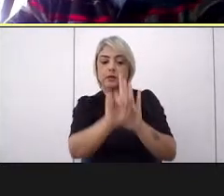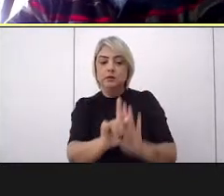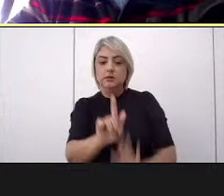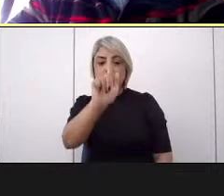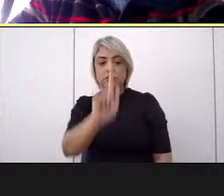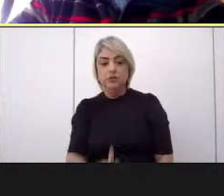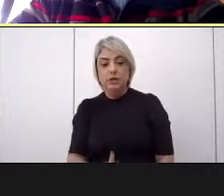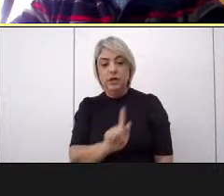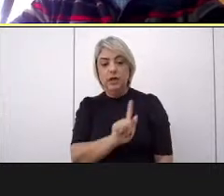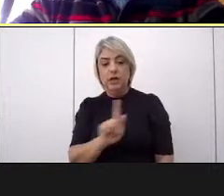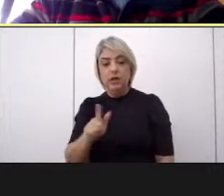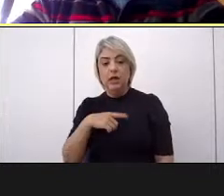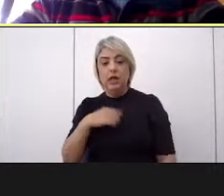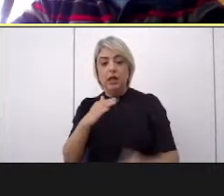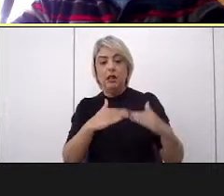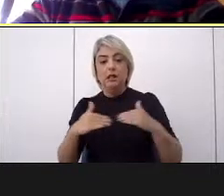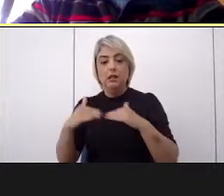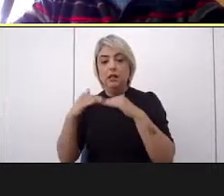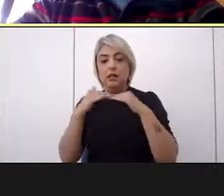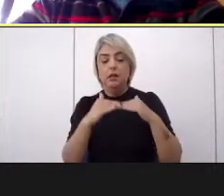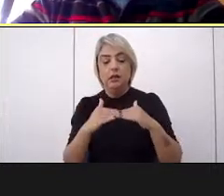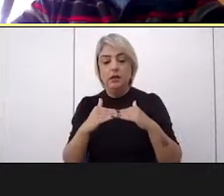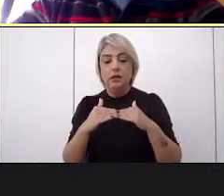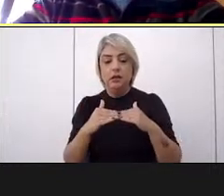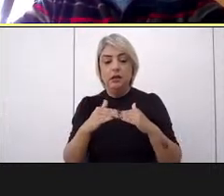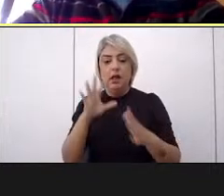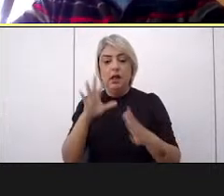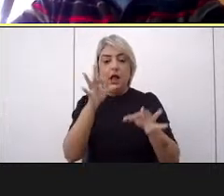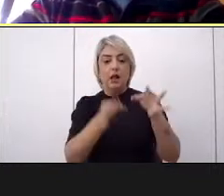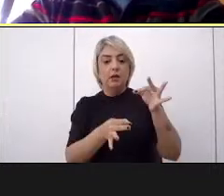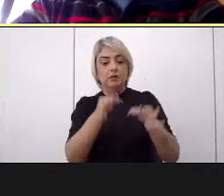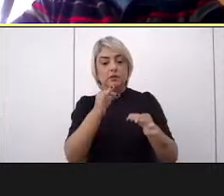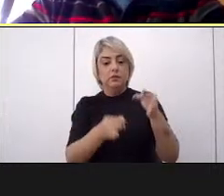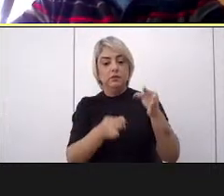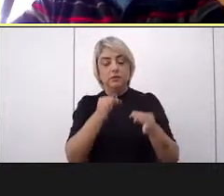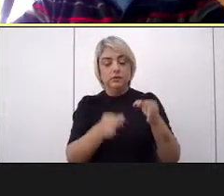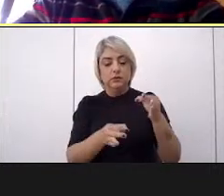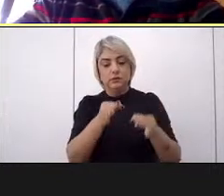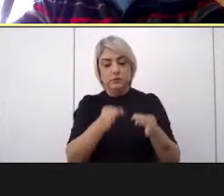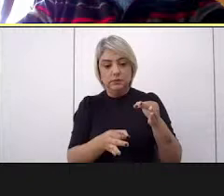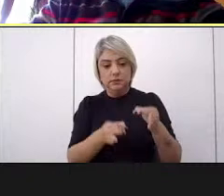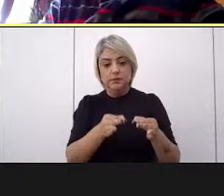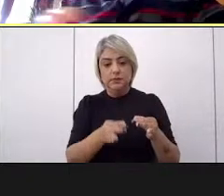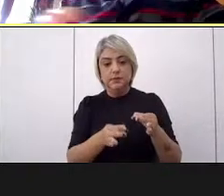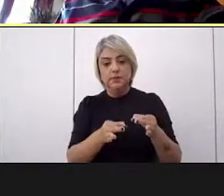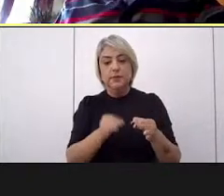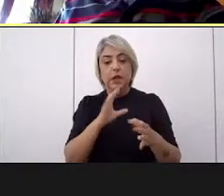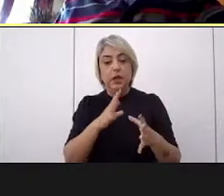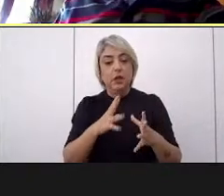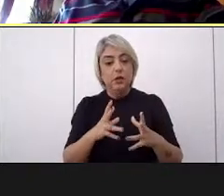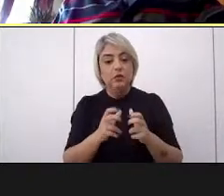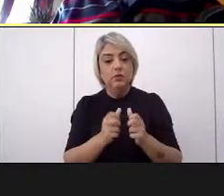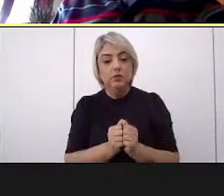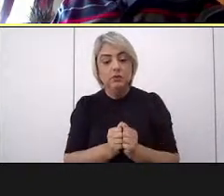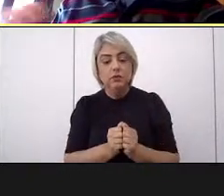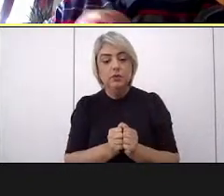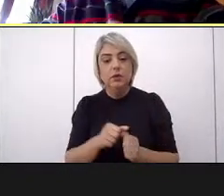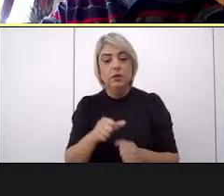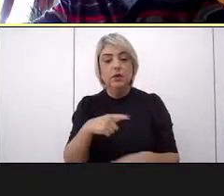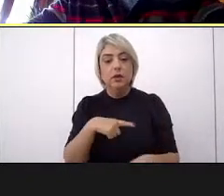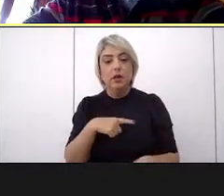internationalization today. And the first perspective examines how policy actors use the legal and judicial